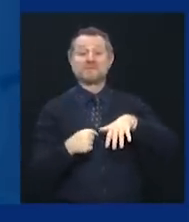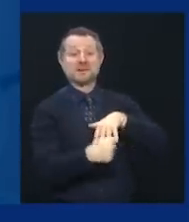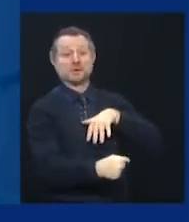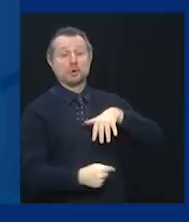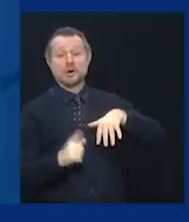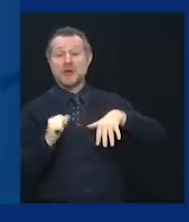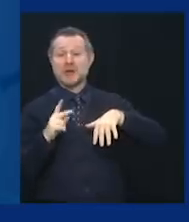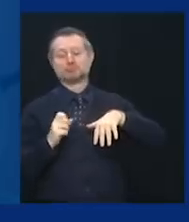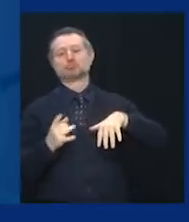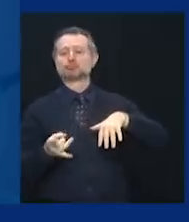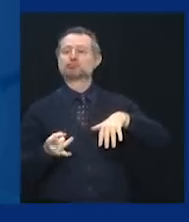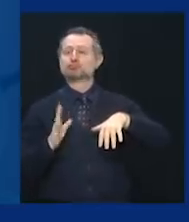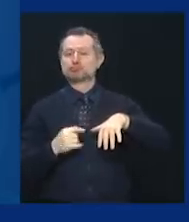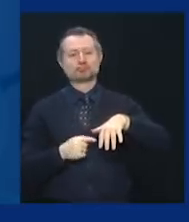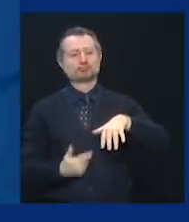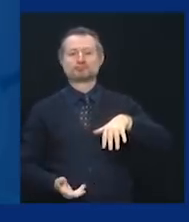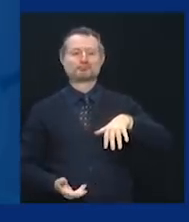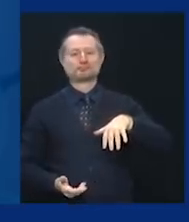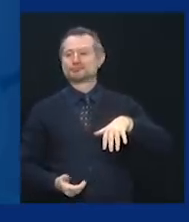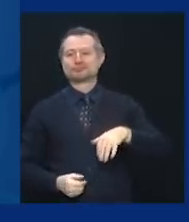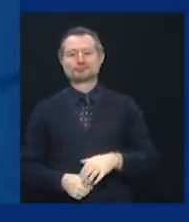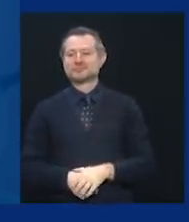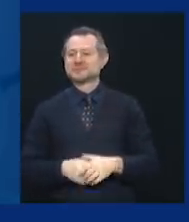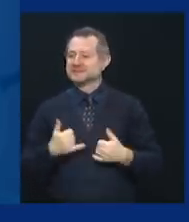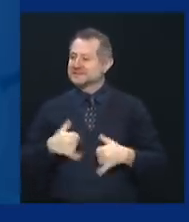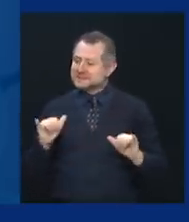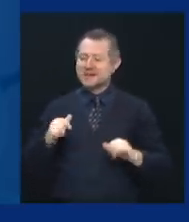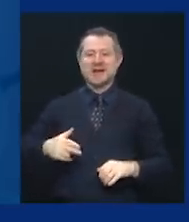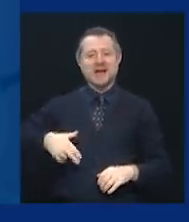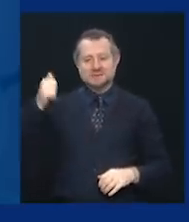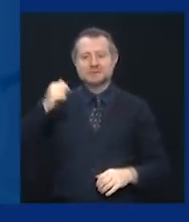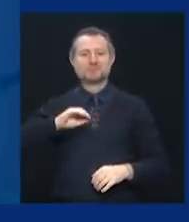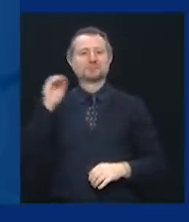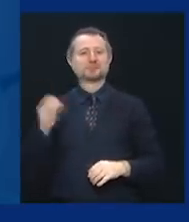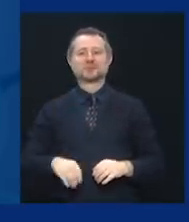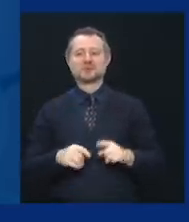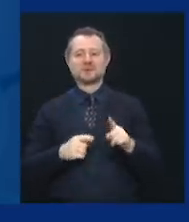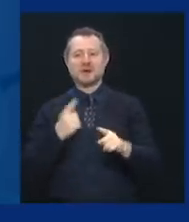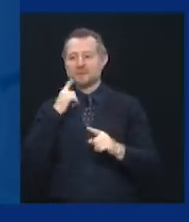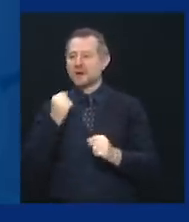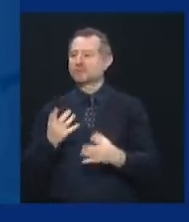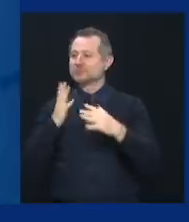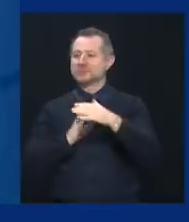Finger Lakes, still the highest percentile in terms of hospitalizations.